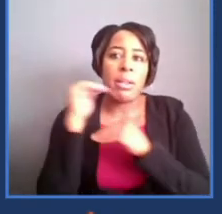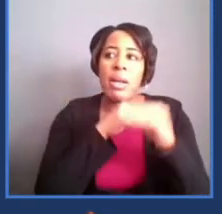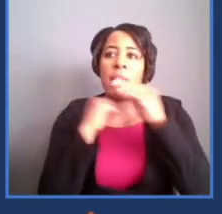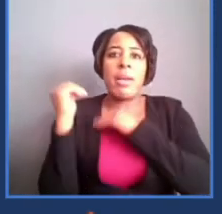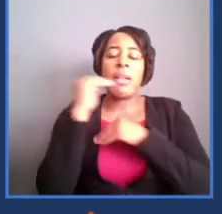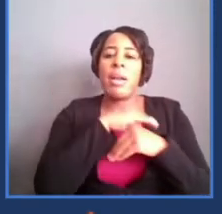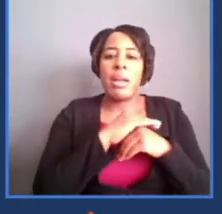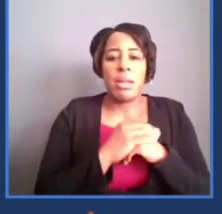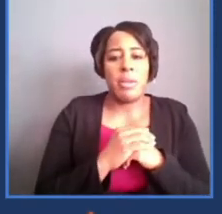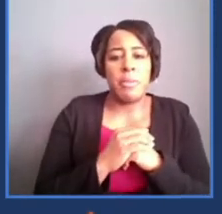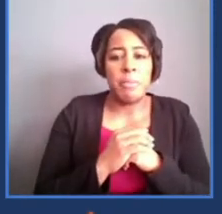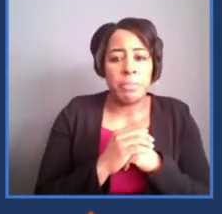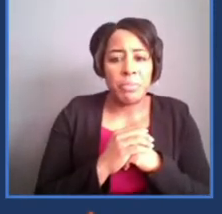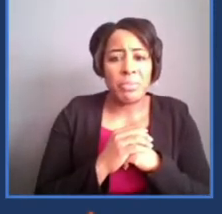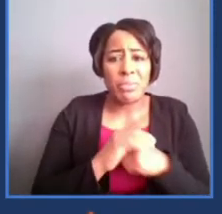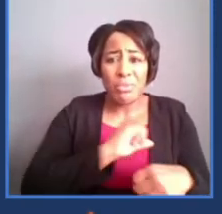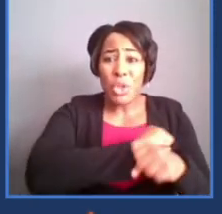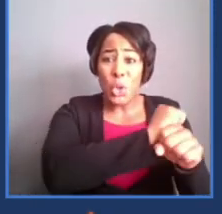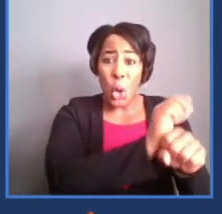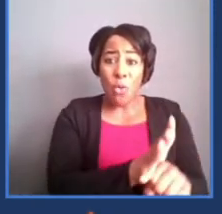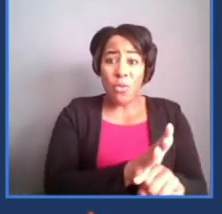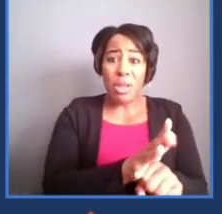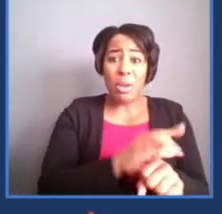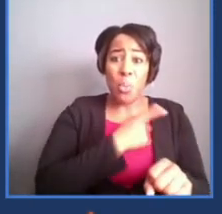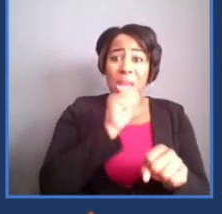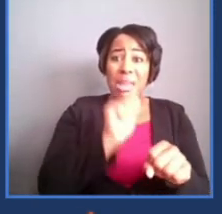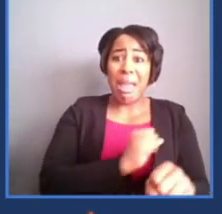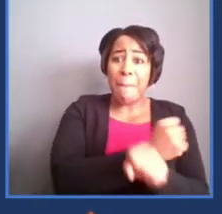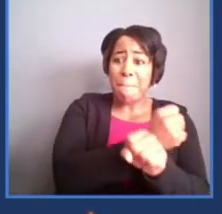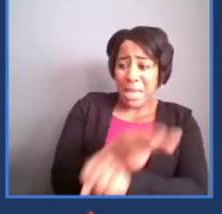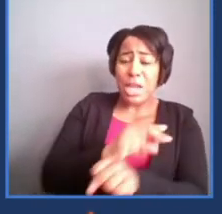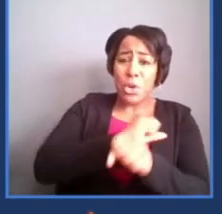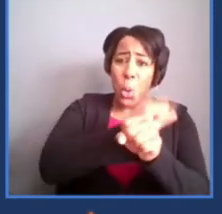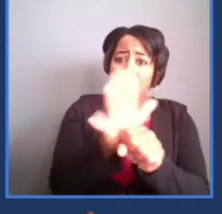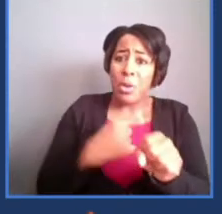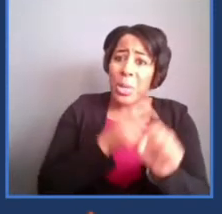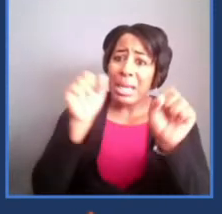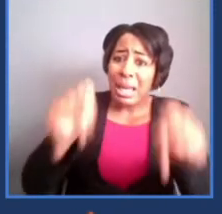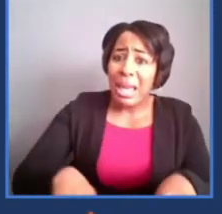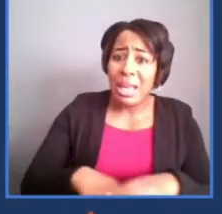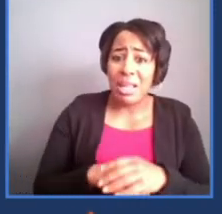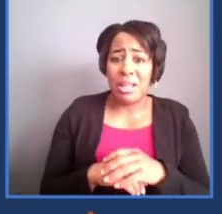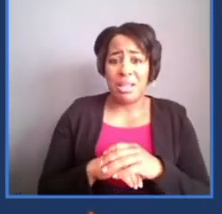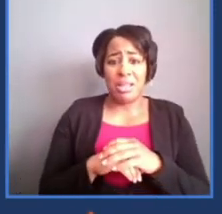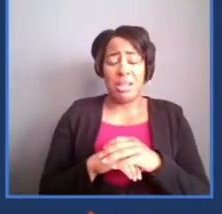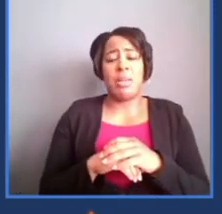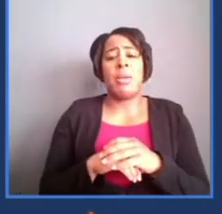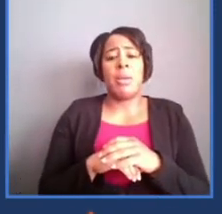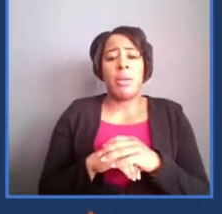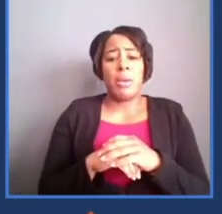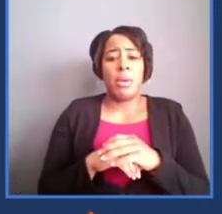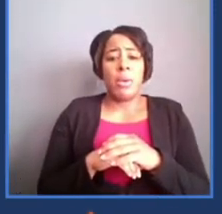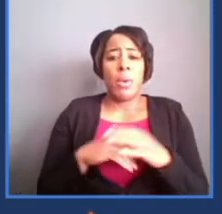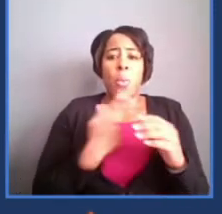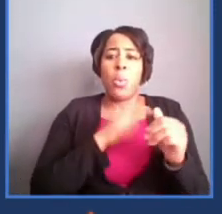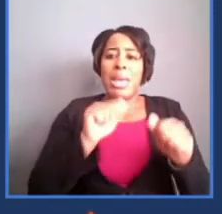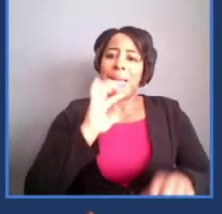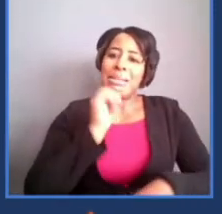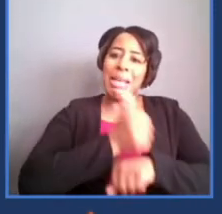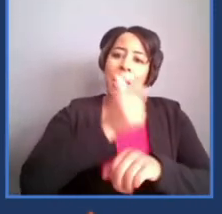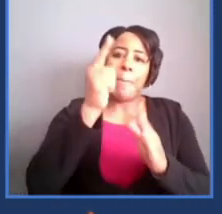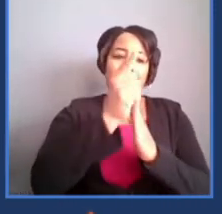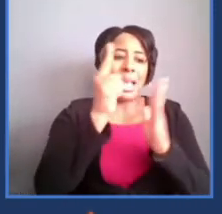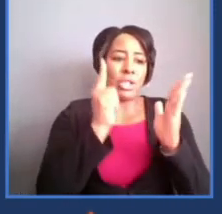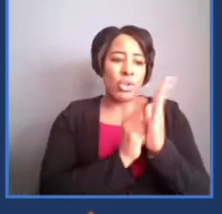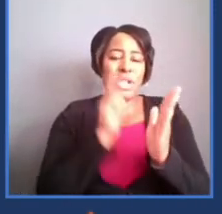We can beat COVID-19, Atlanta. We can pass legislation to rush resources to